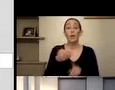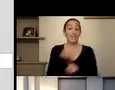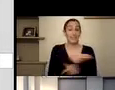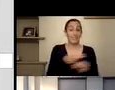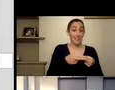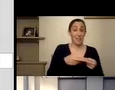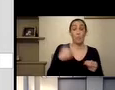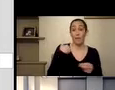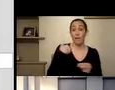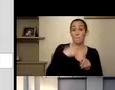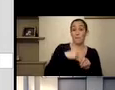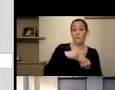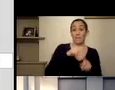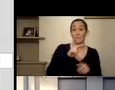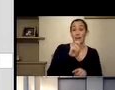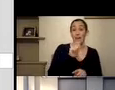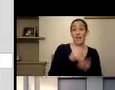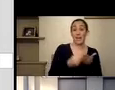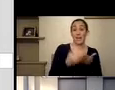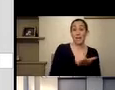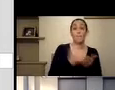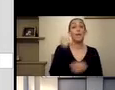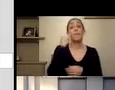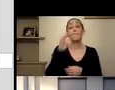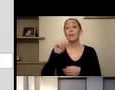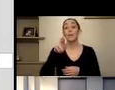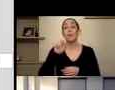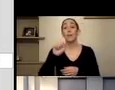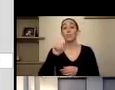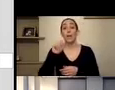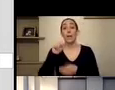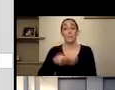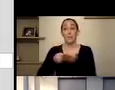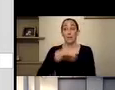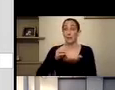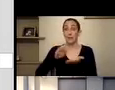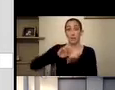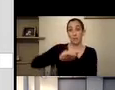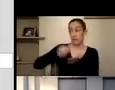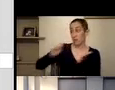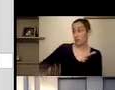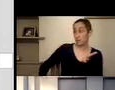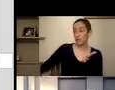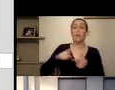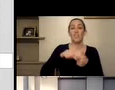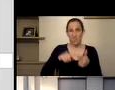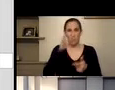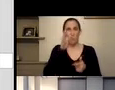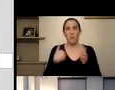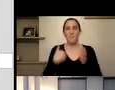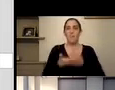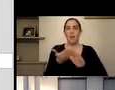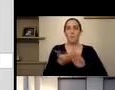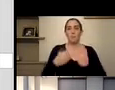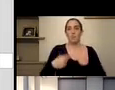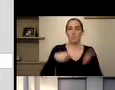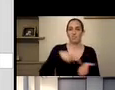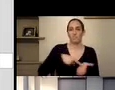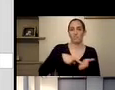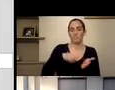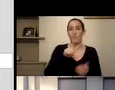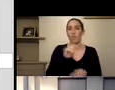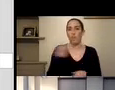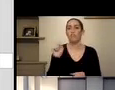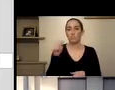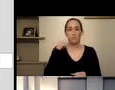If you would have just taken away those CARES Act funds that we would have received, we would have actually had an operating loss for the year. We did also